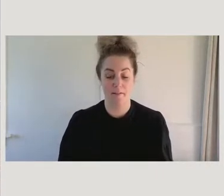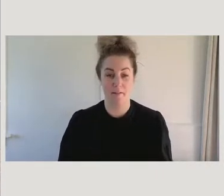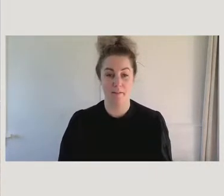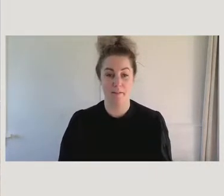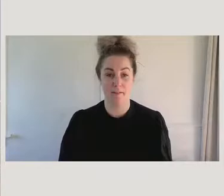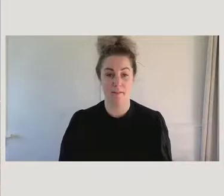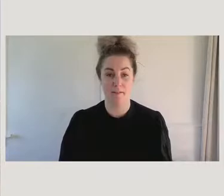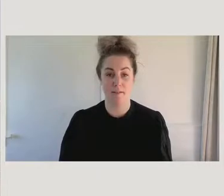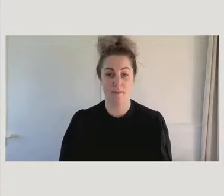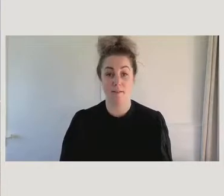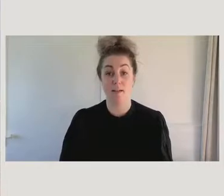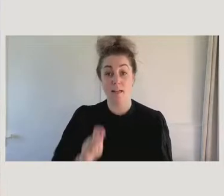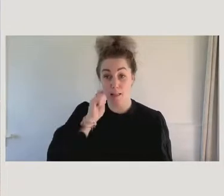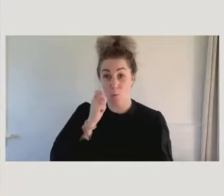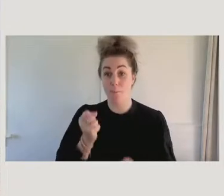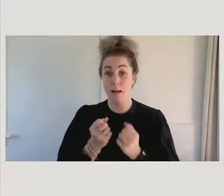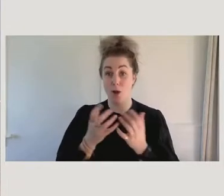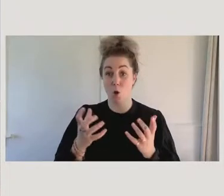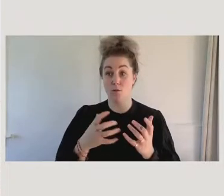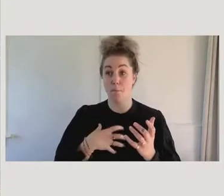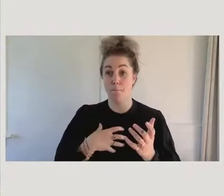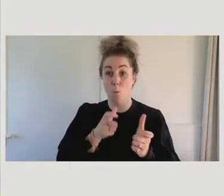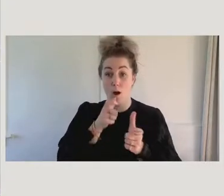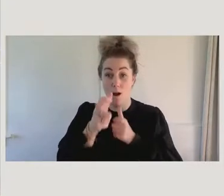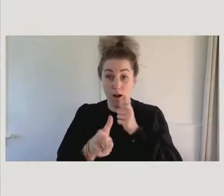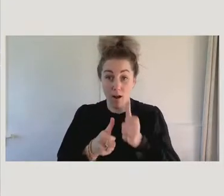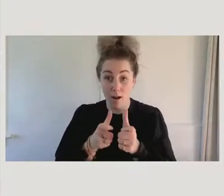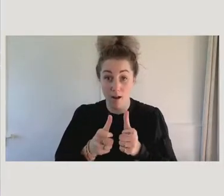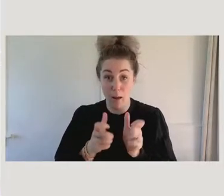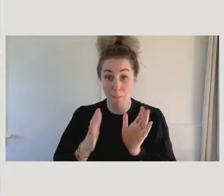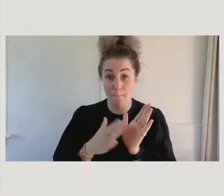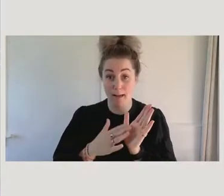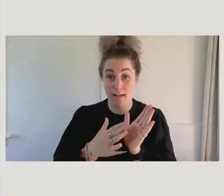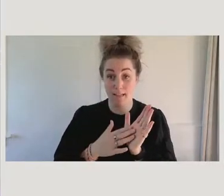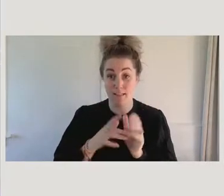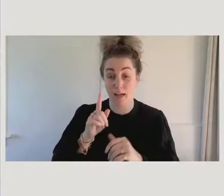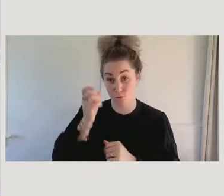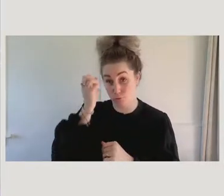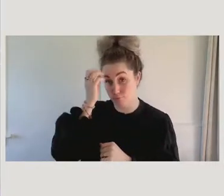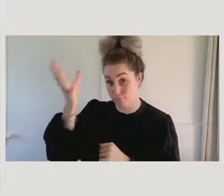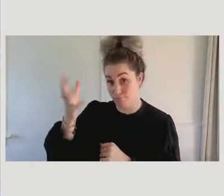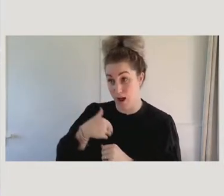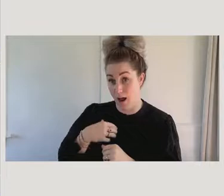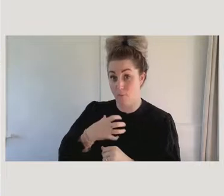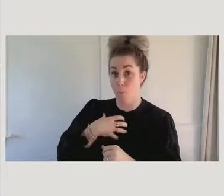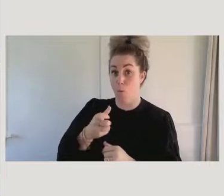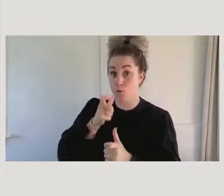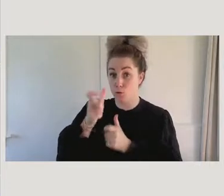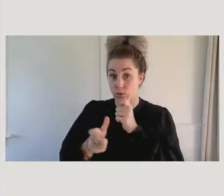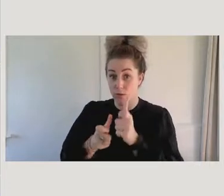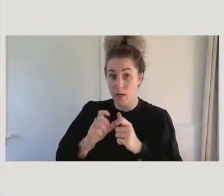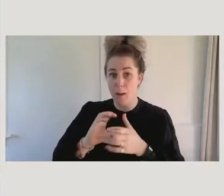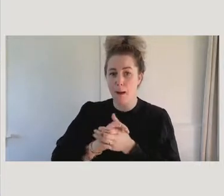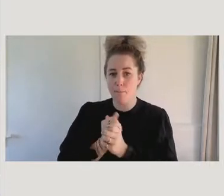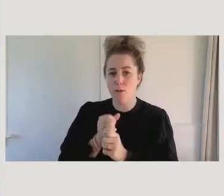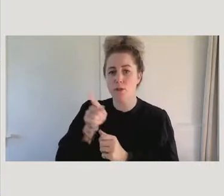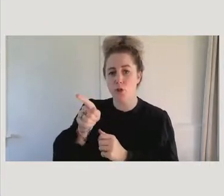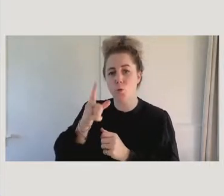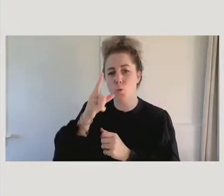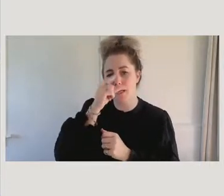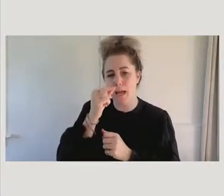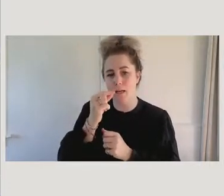um there will be a lot more to have to say Margarita but I I do appreciate the fact that you were able to bring